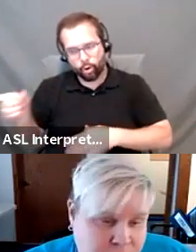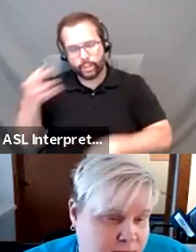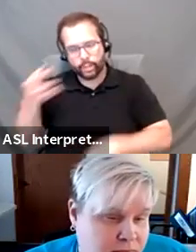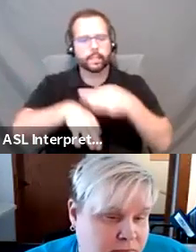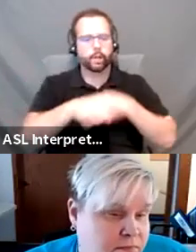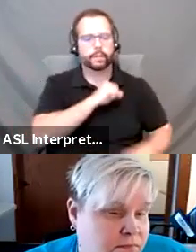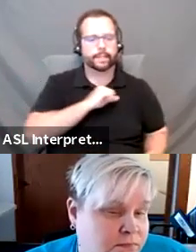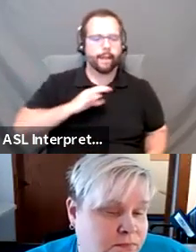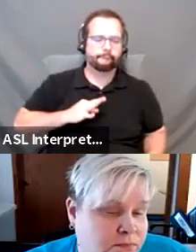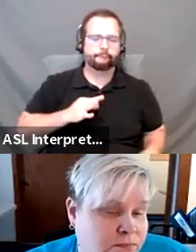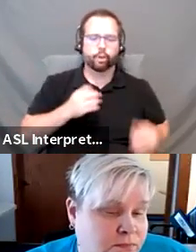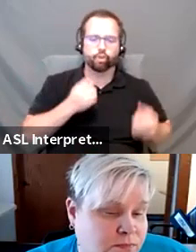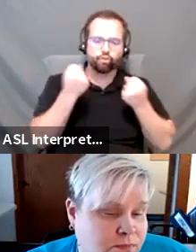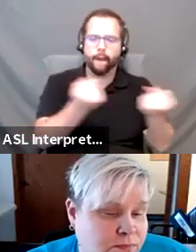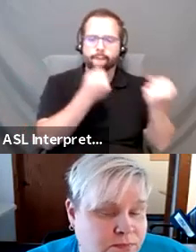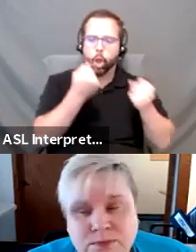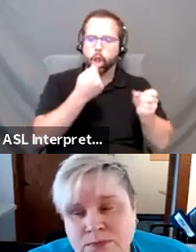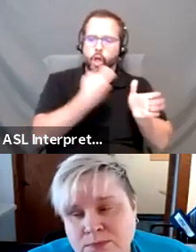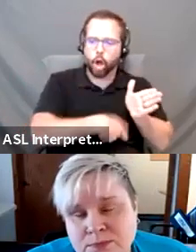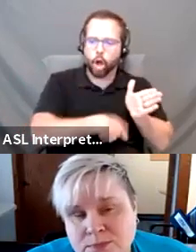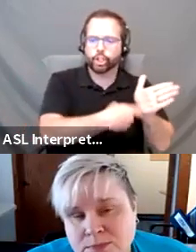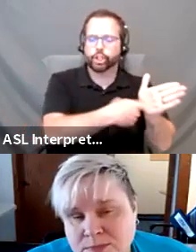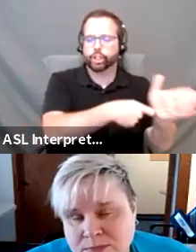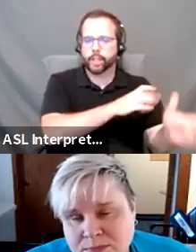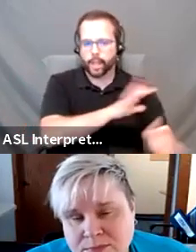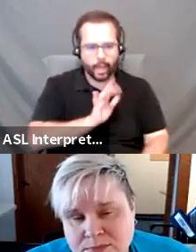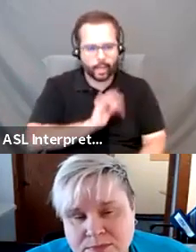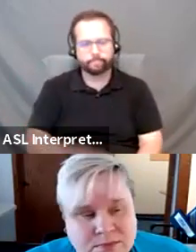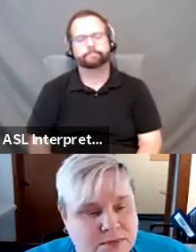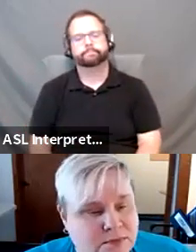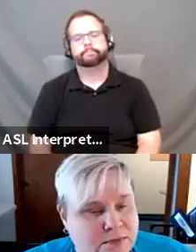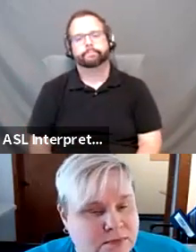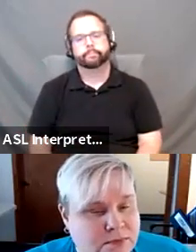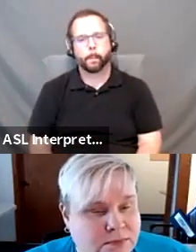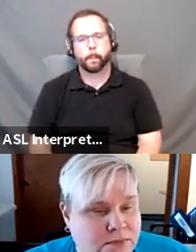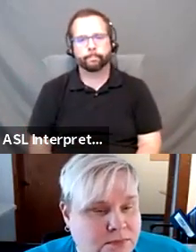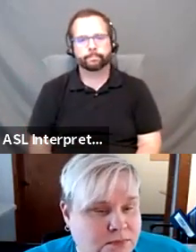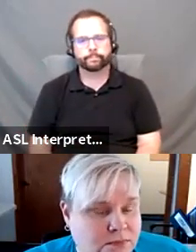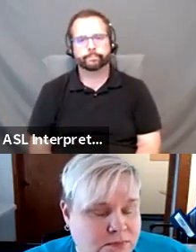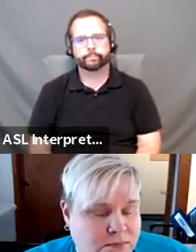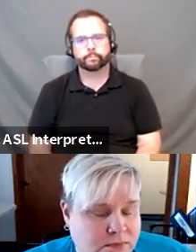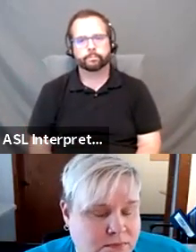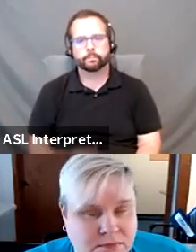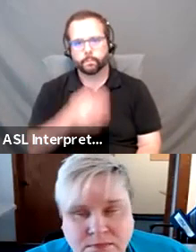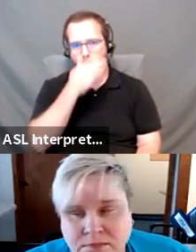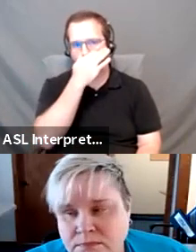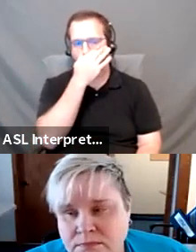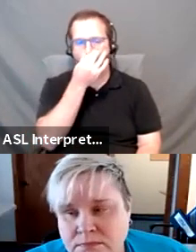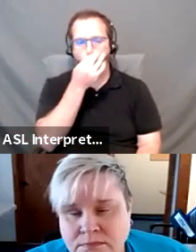any of that. So looks like you're not alone in that thought. Um, I wanted to swing